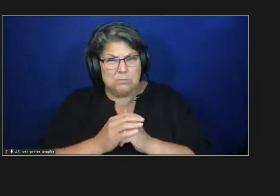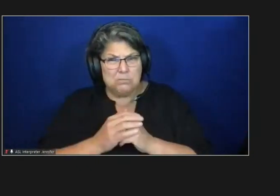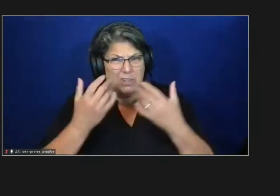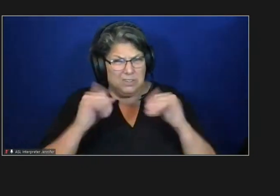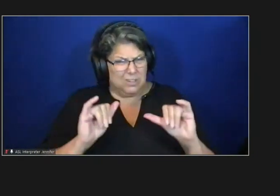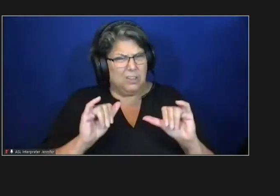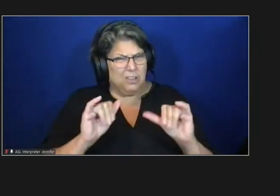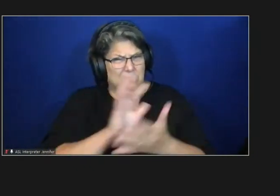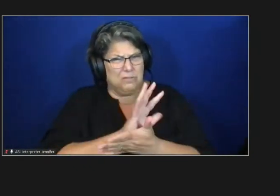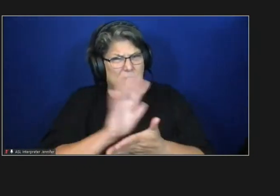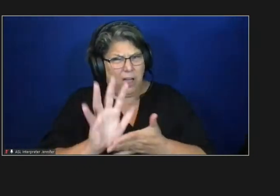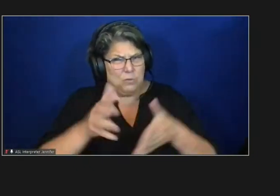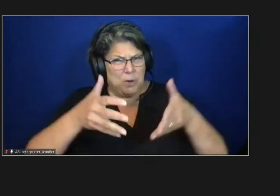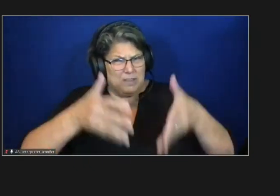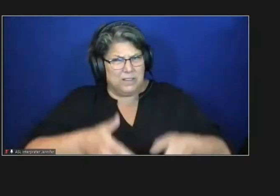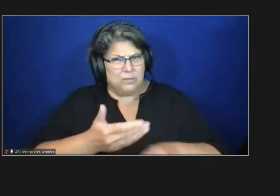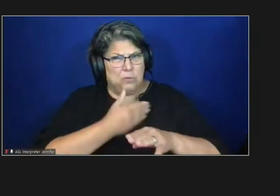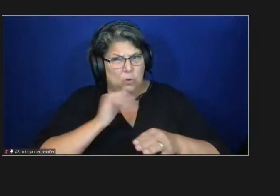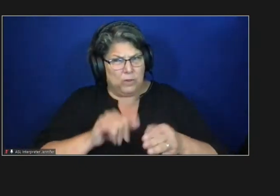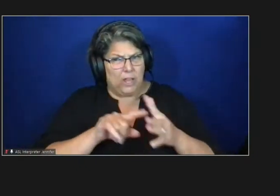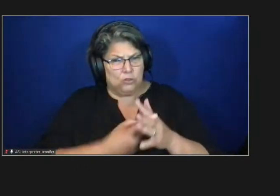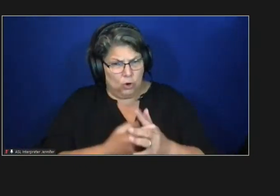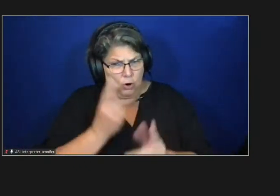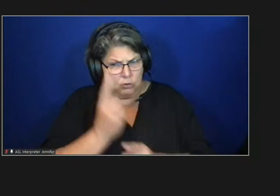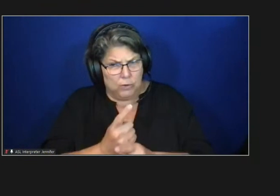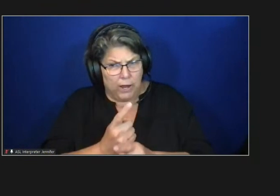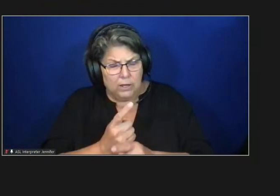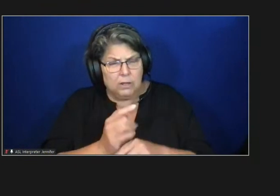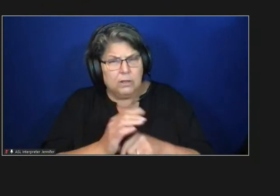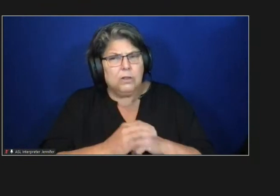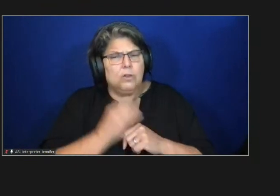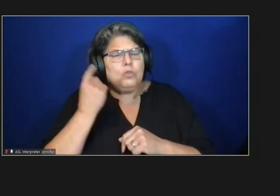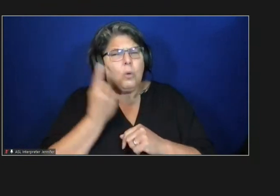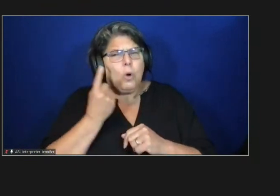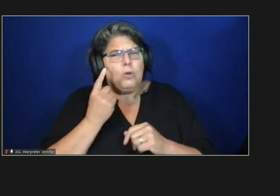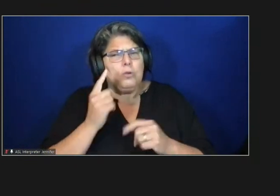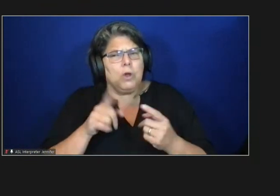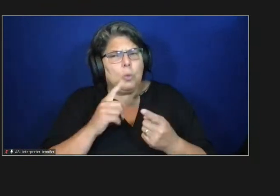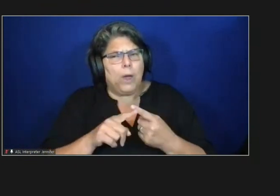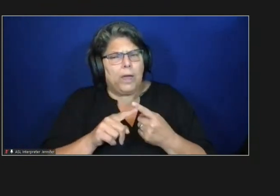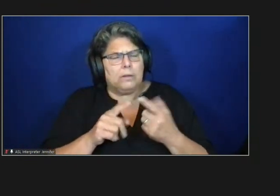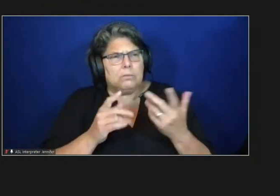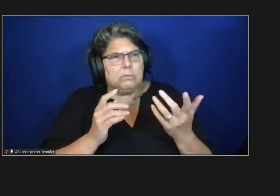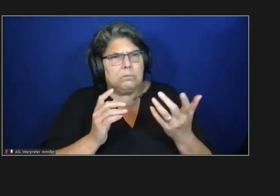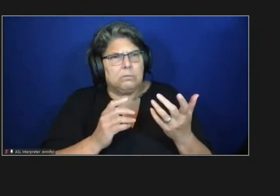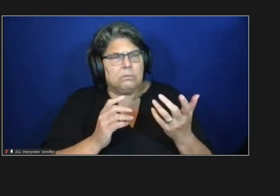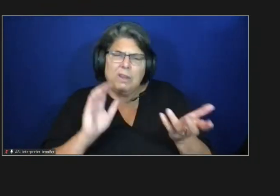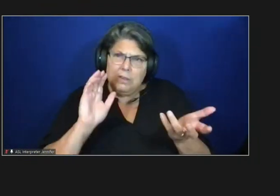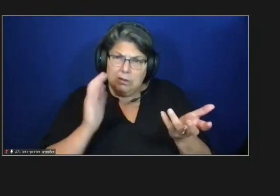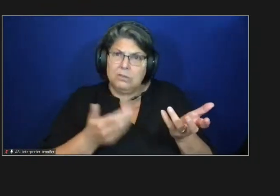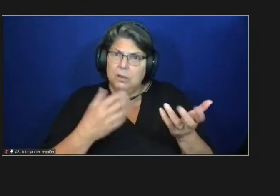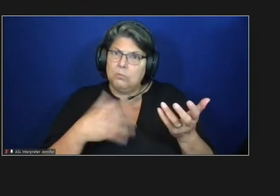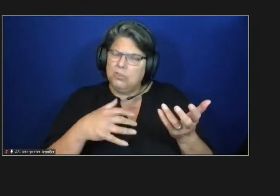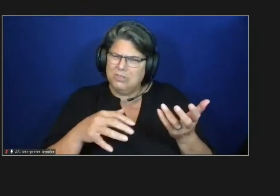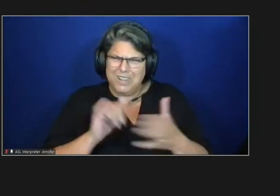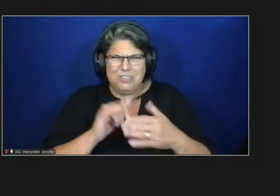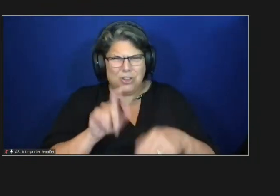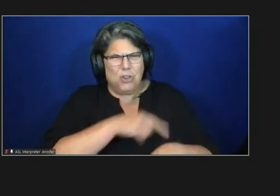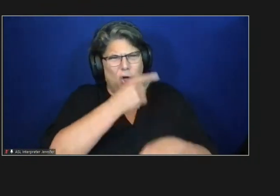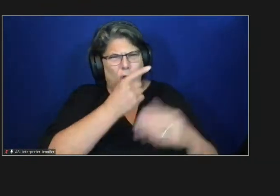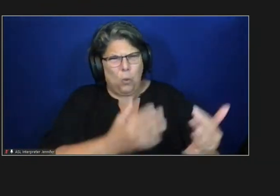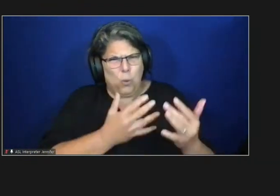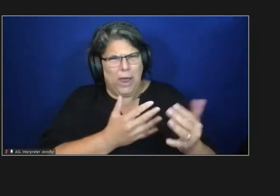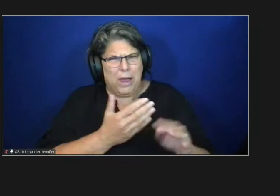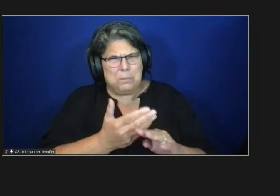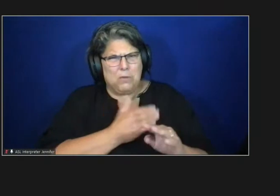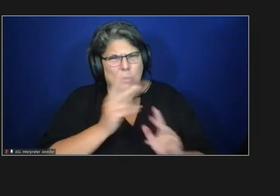go into place. So I'm just wondering at what point, that seems like quite a while before people will have